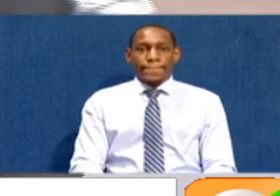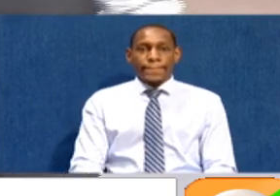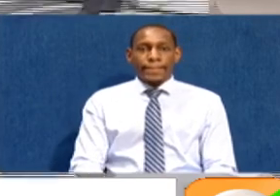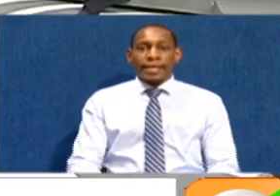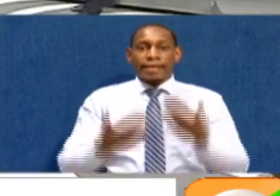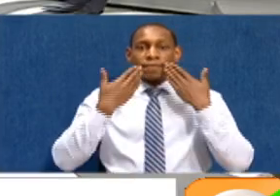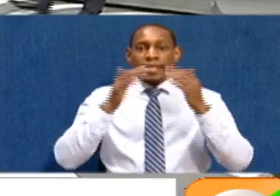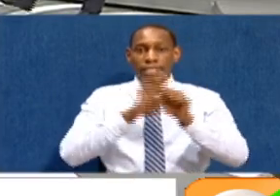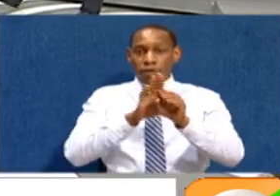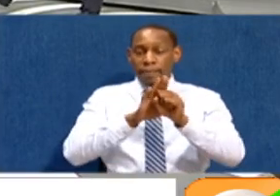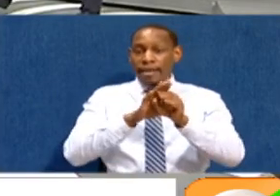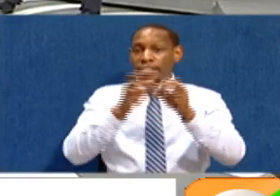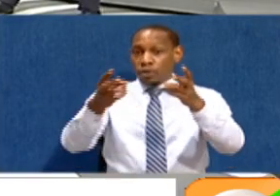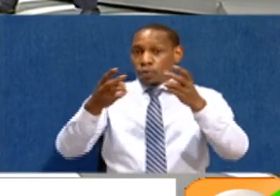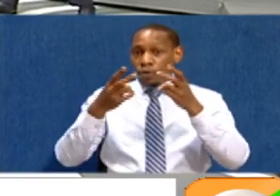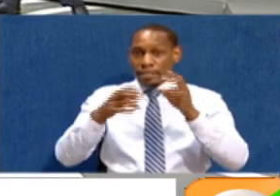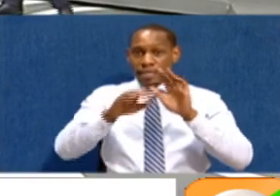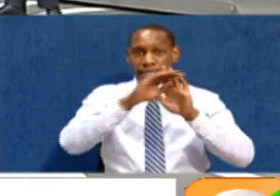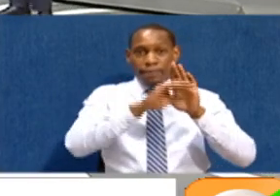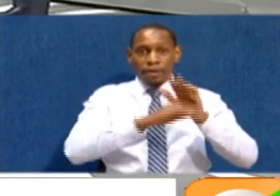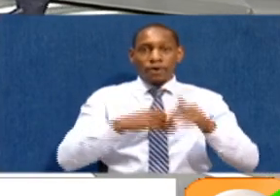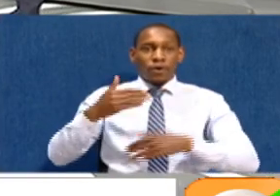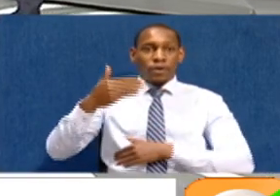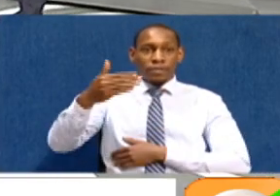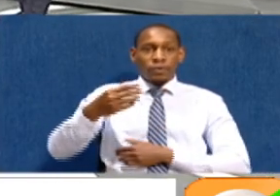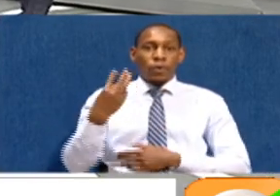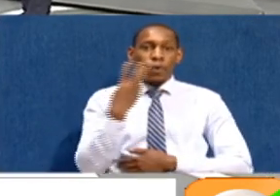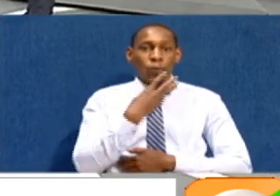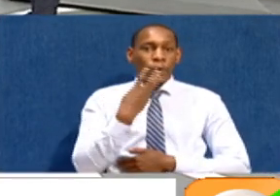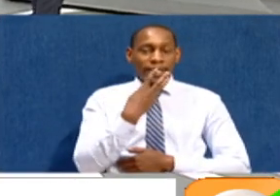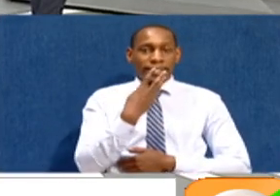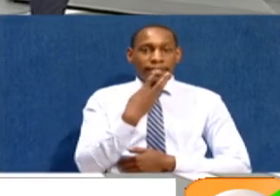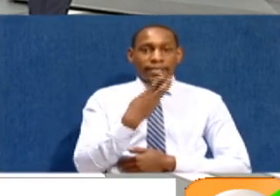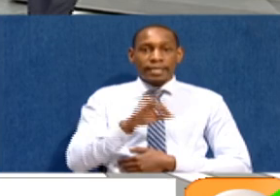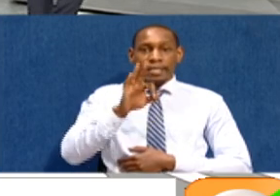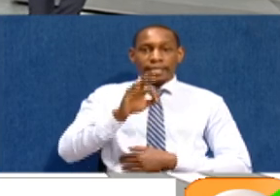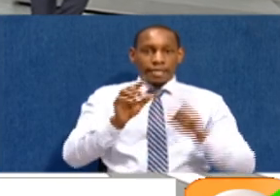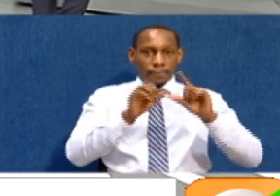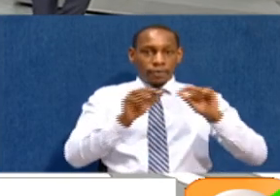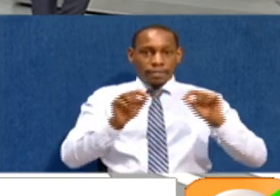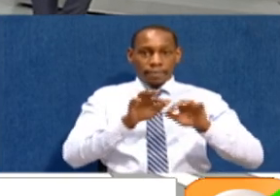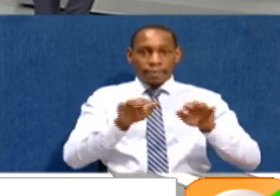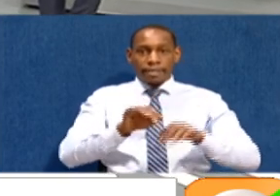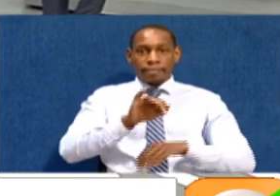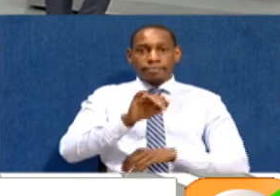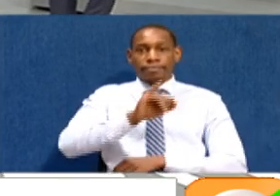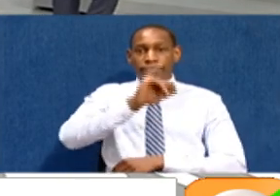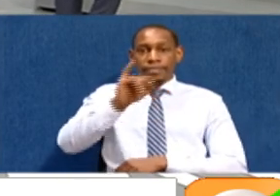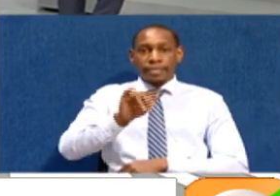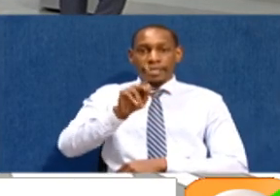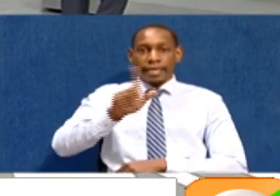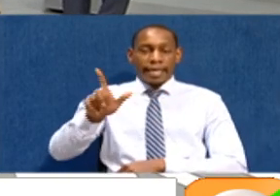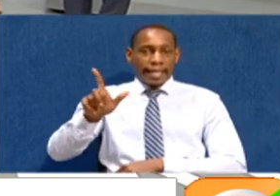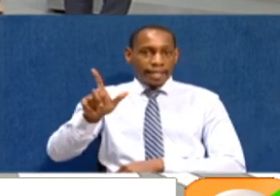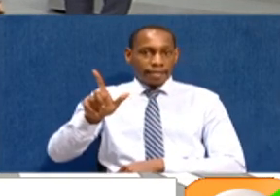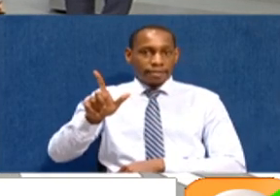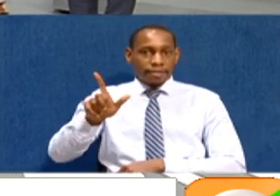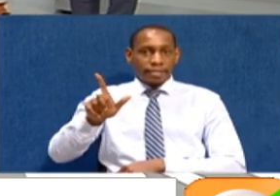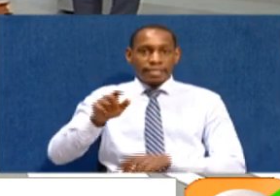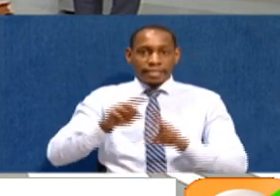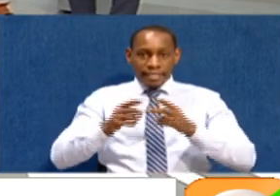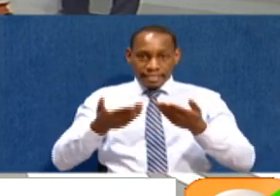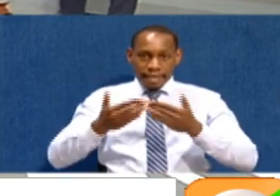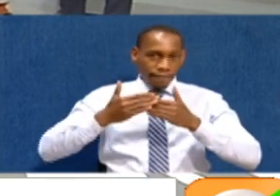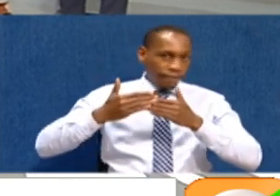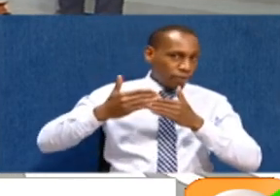www.visa.co.ke. Thanks so much for being a part of this show. As always, Wednesdays, it's all about those three letters on the keyboard that follow each other, JKL. From